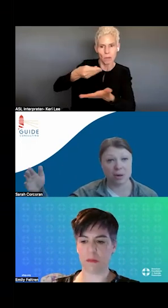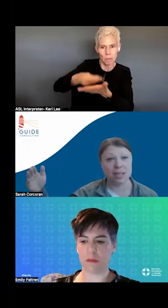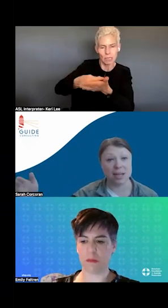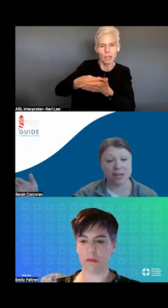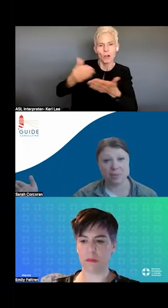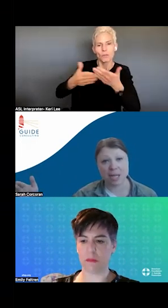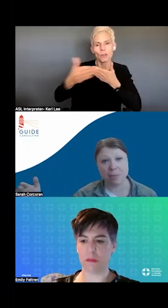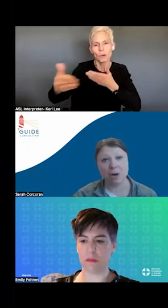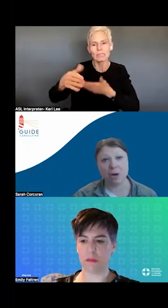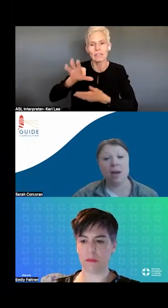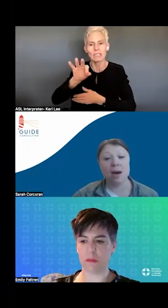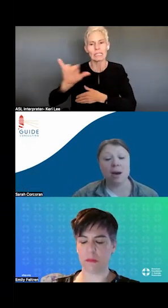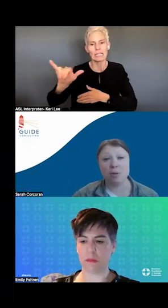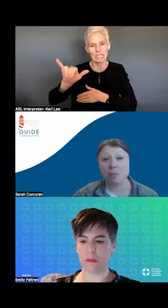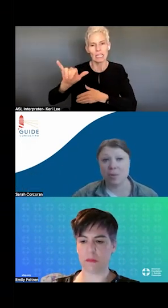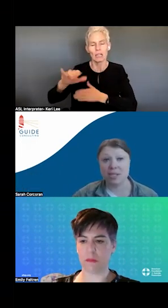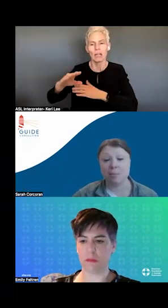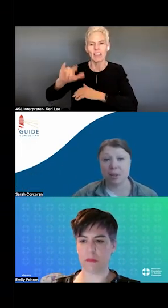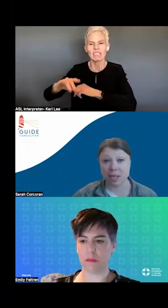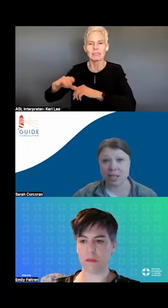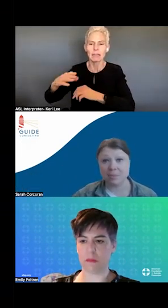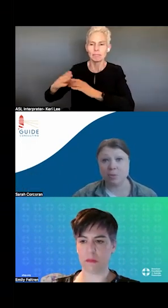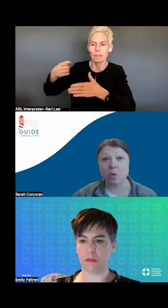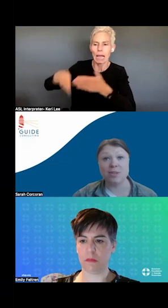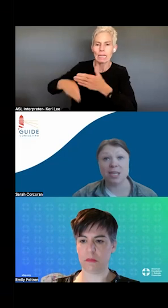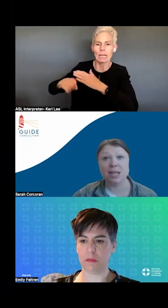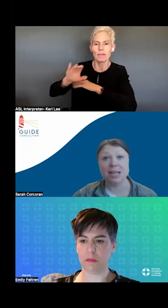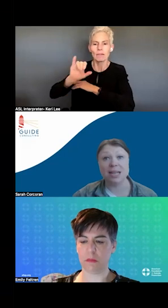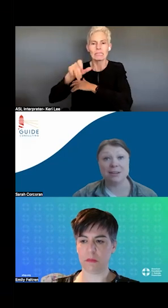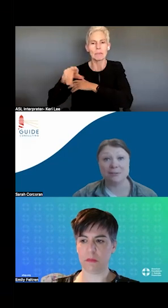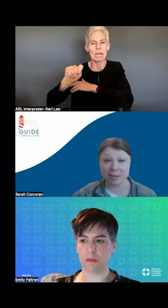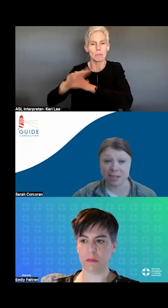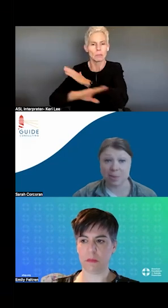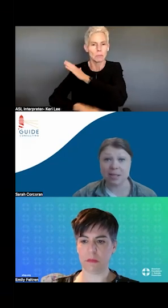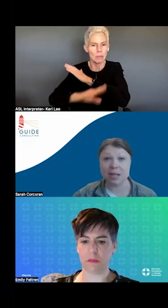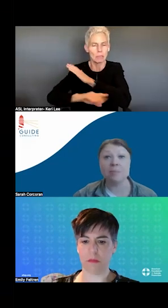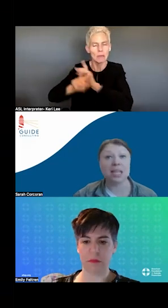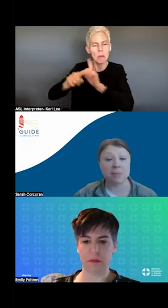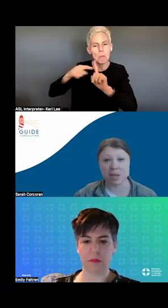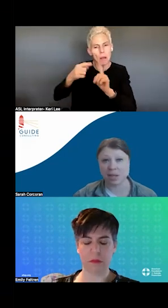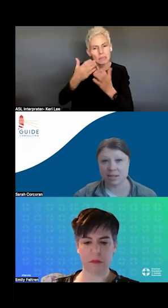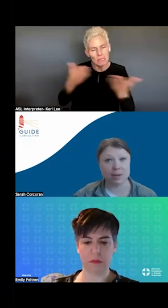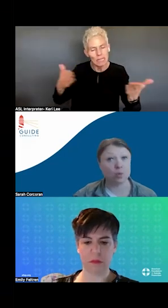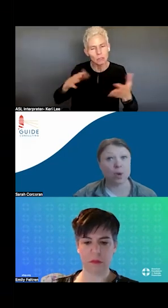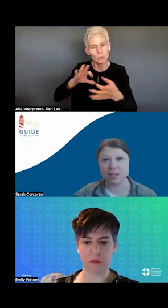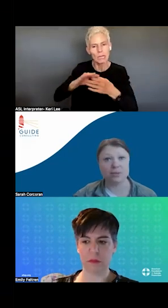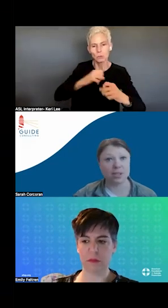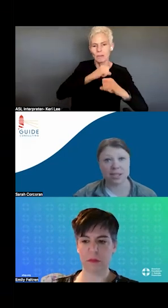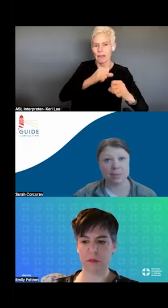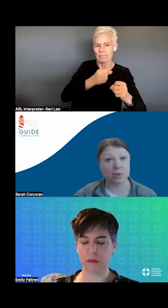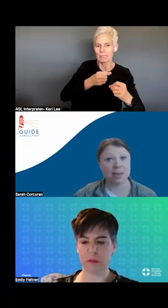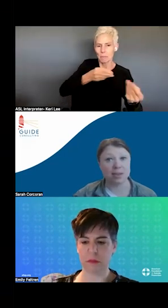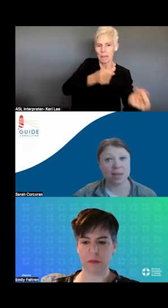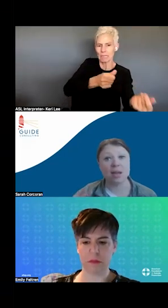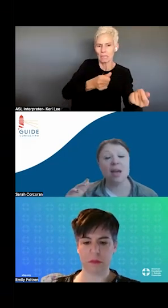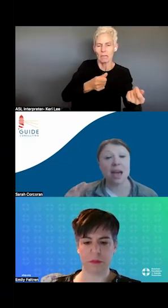out at the end of September. There could be some plus ups from what we've seen in defense spending, but keeping things kind of relatively